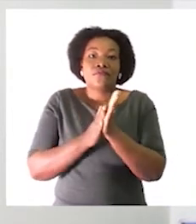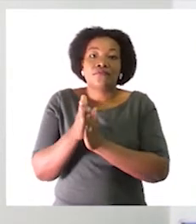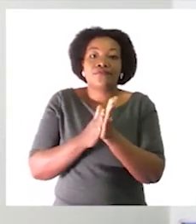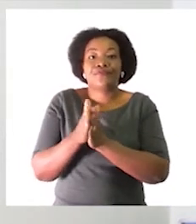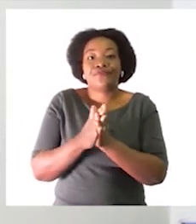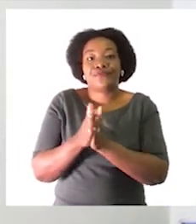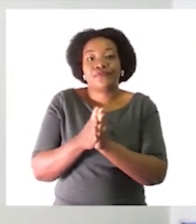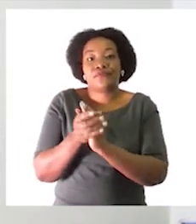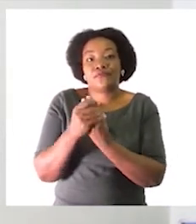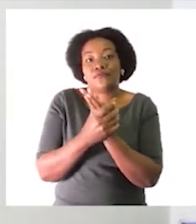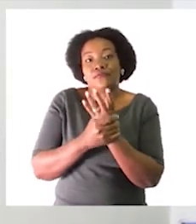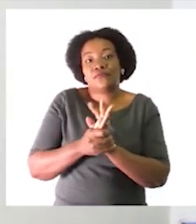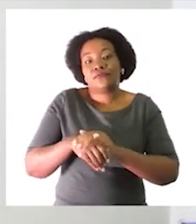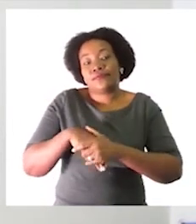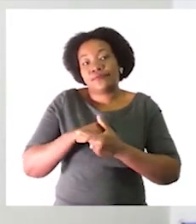Nicely